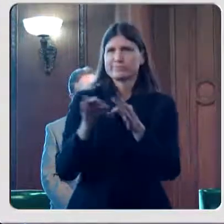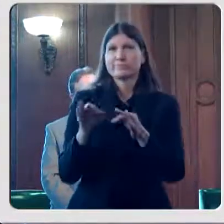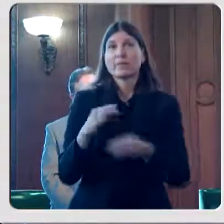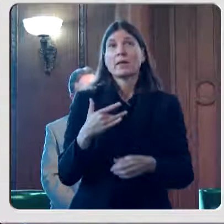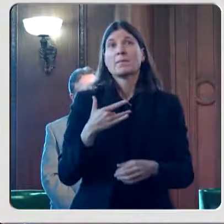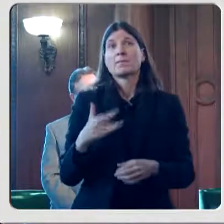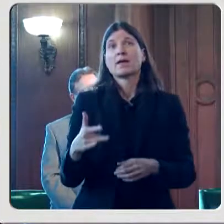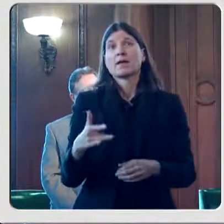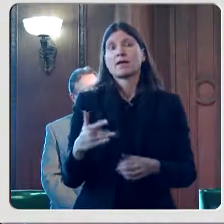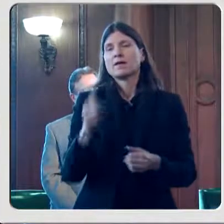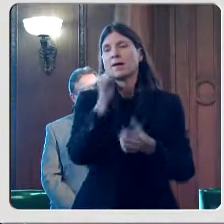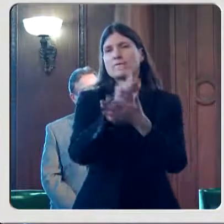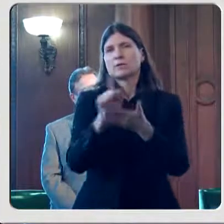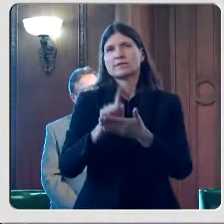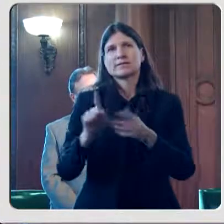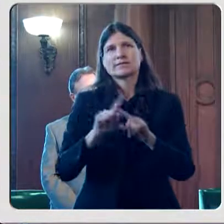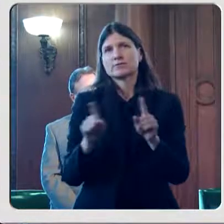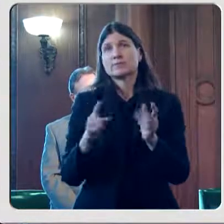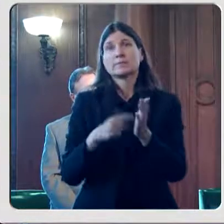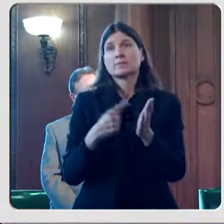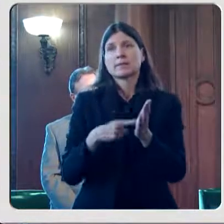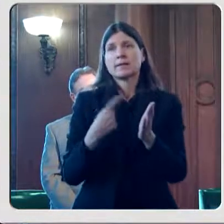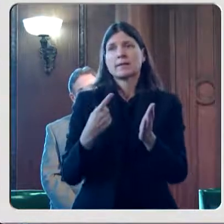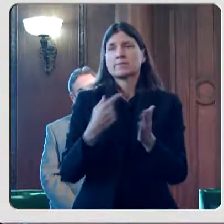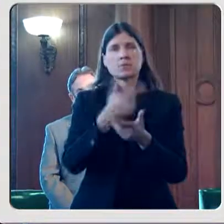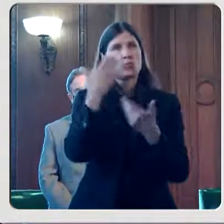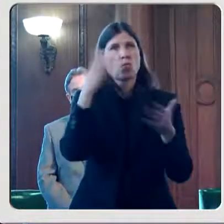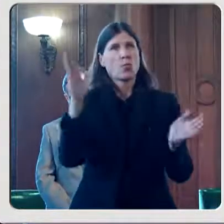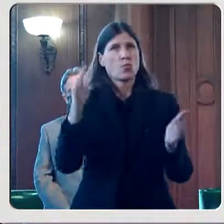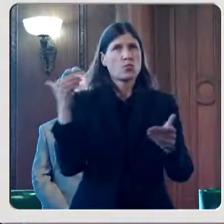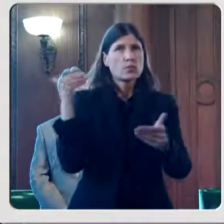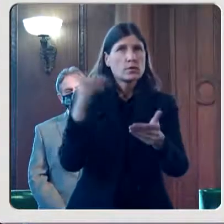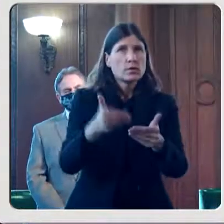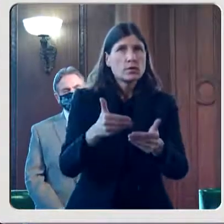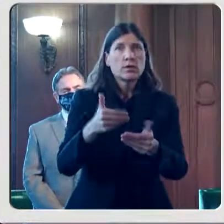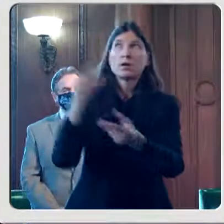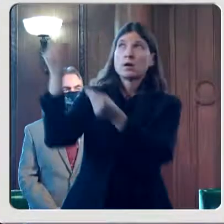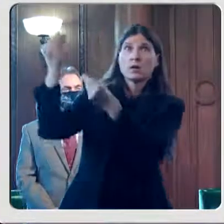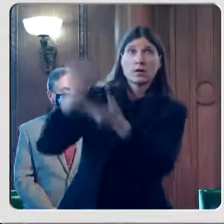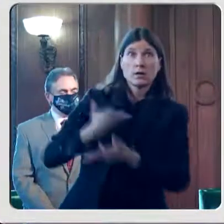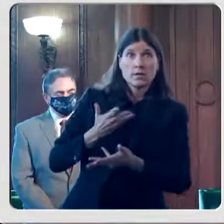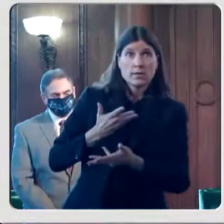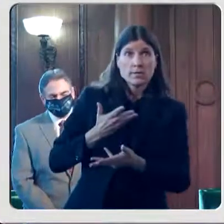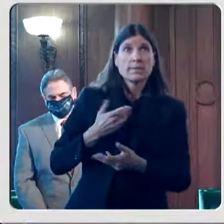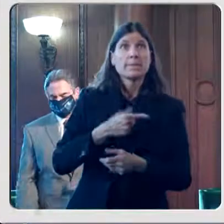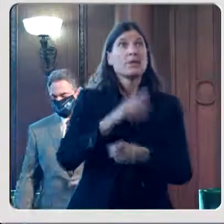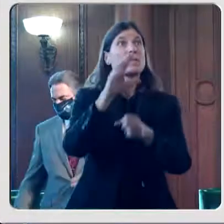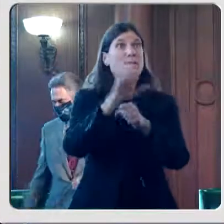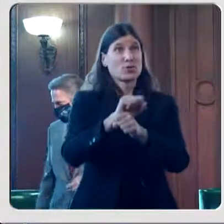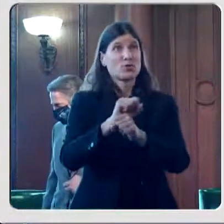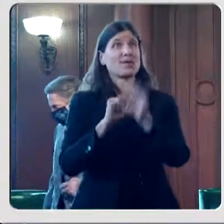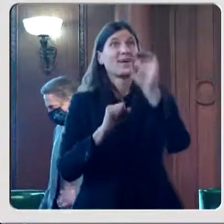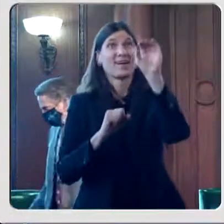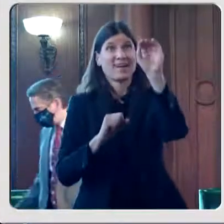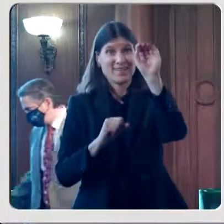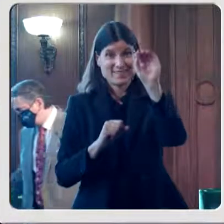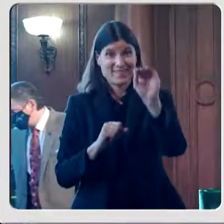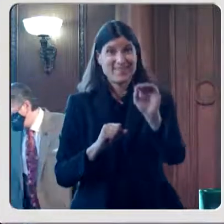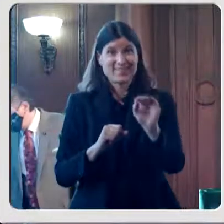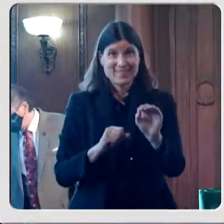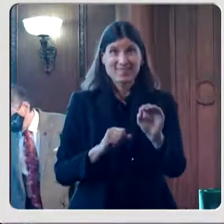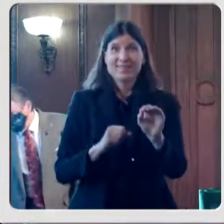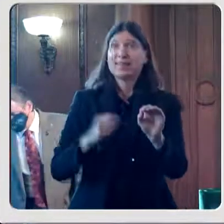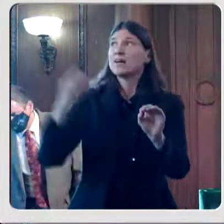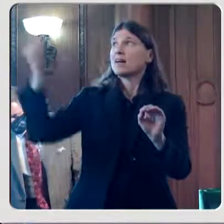know how much we're getting. We usually overbook appointments, assume we're going to get a little more than we got the week